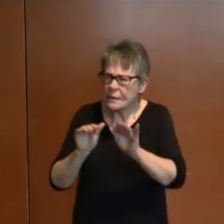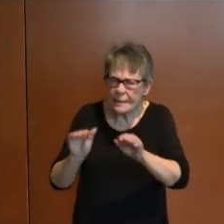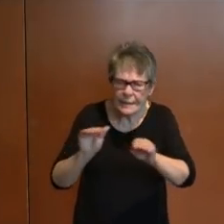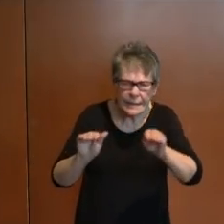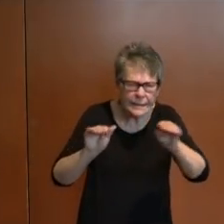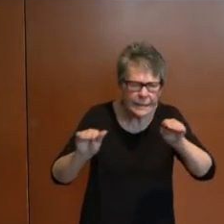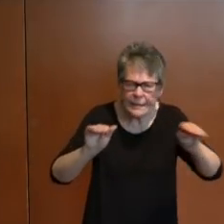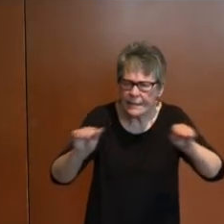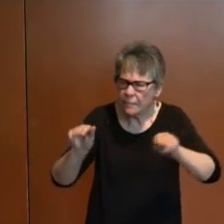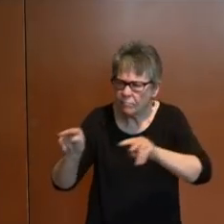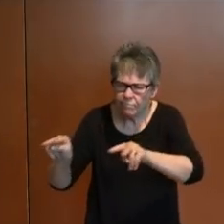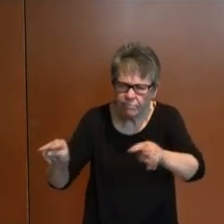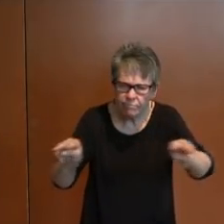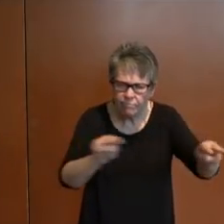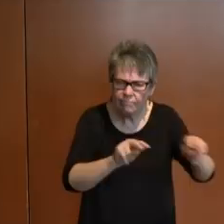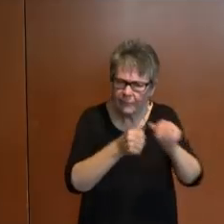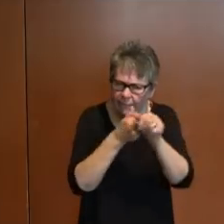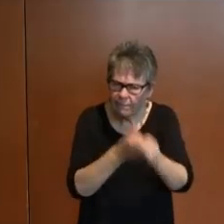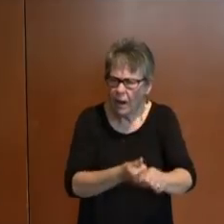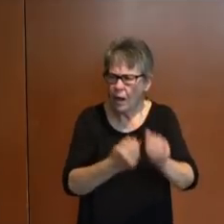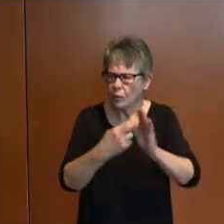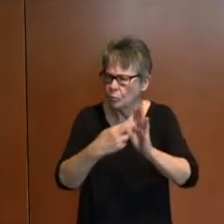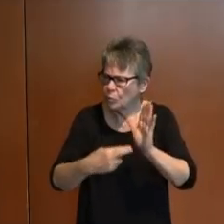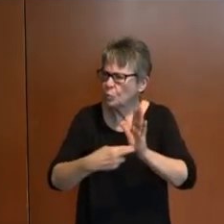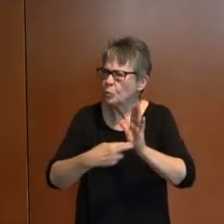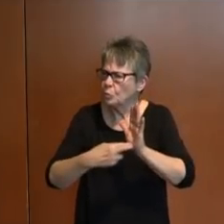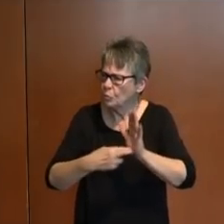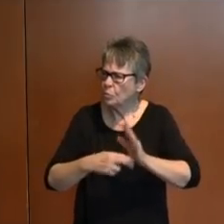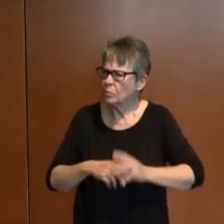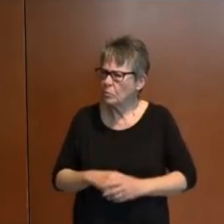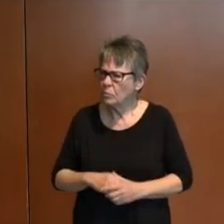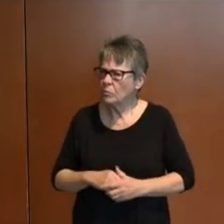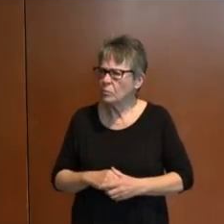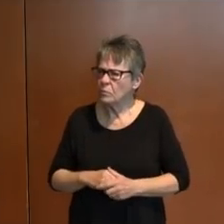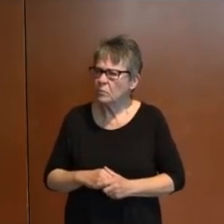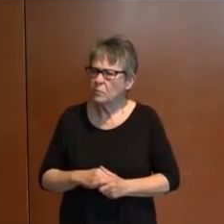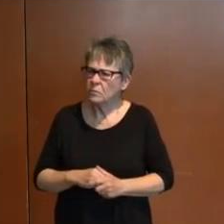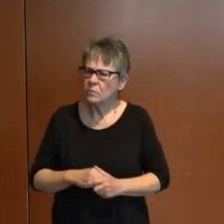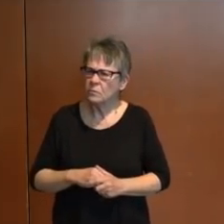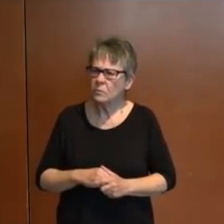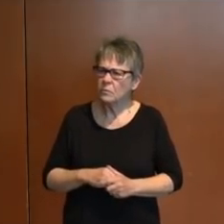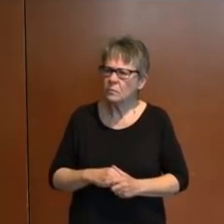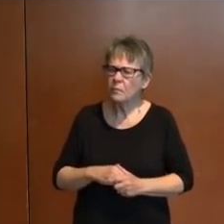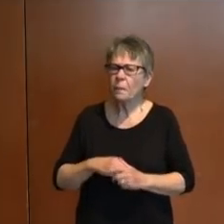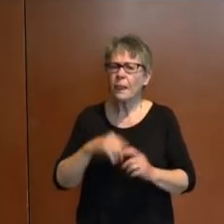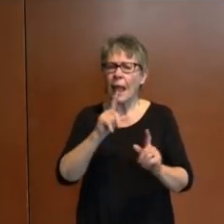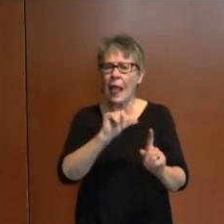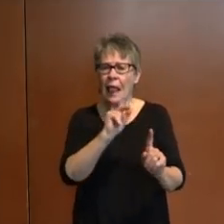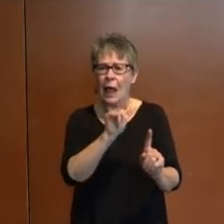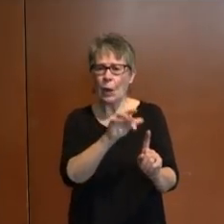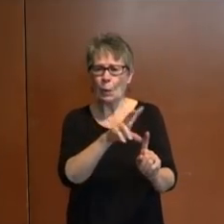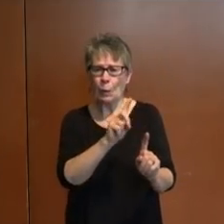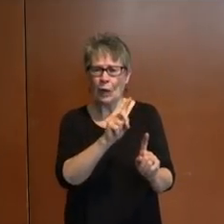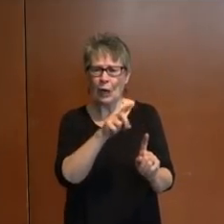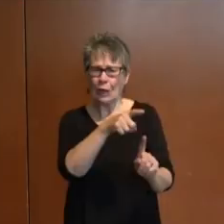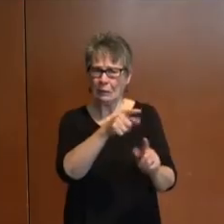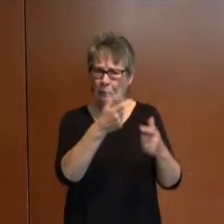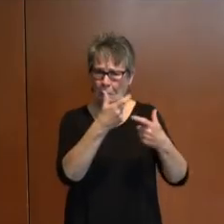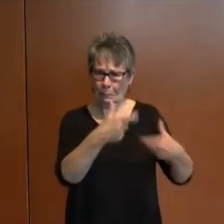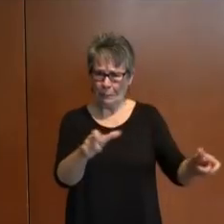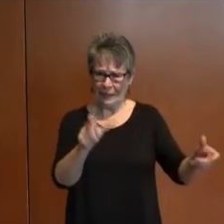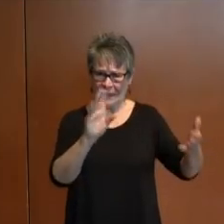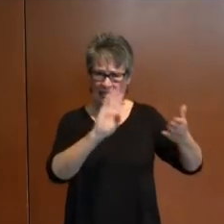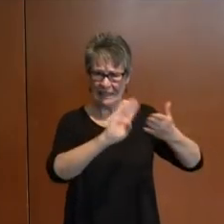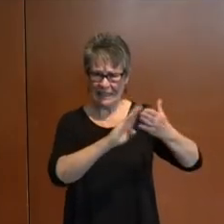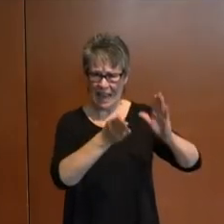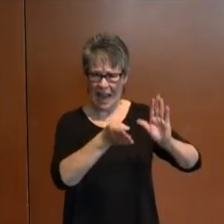folks happen to be in Lakewood. There's been 2 or 3 examples there. By the way, not shocking given how big Lakewood is and has become. But